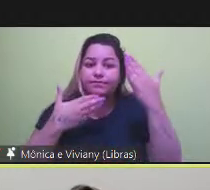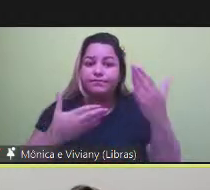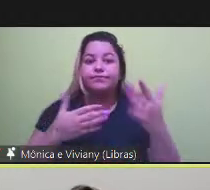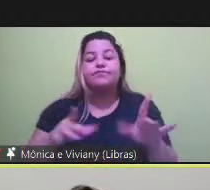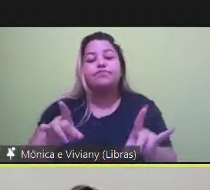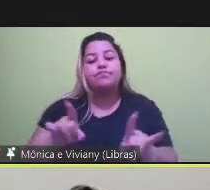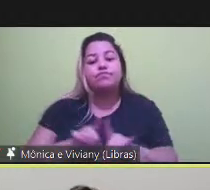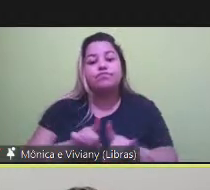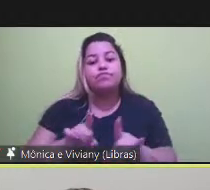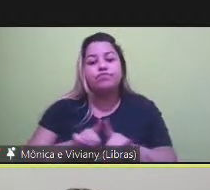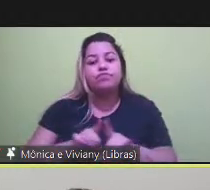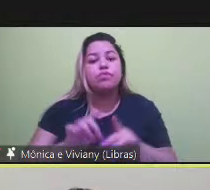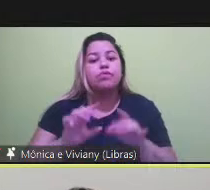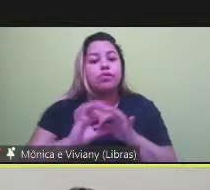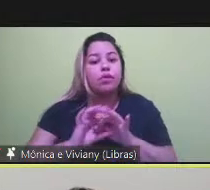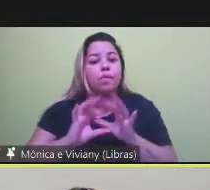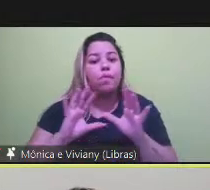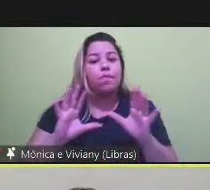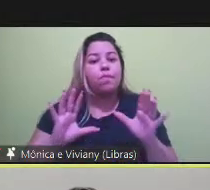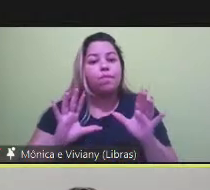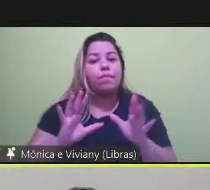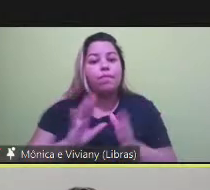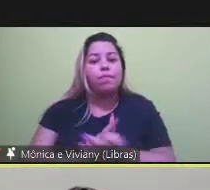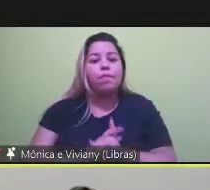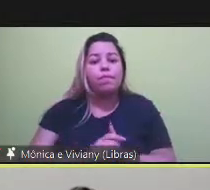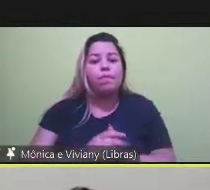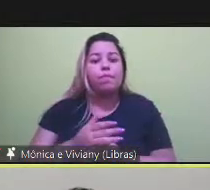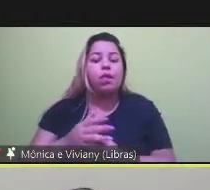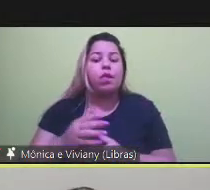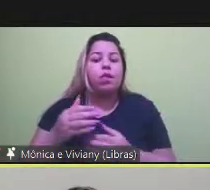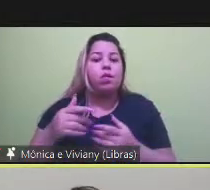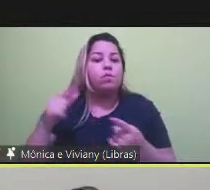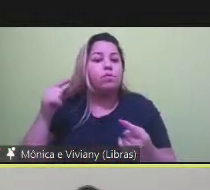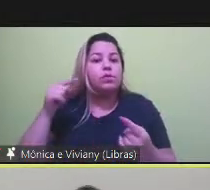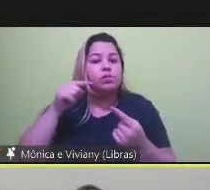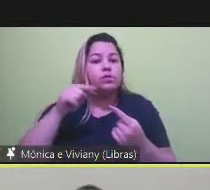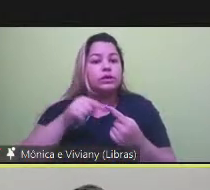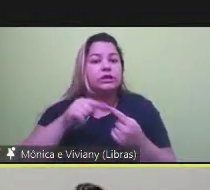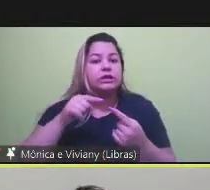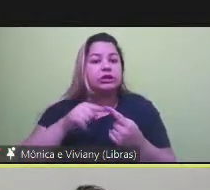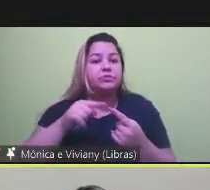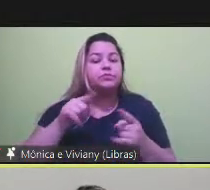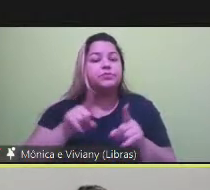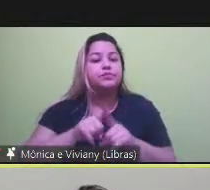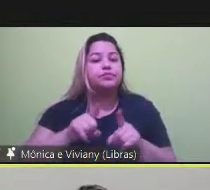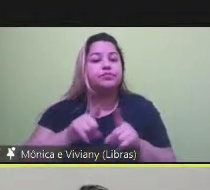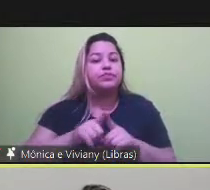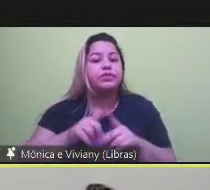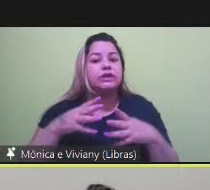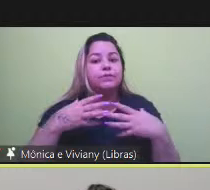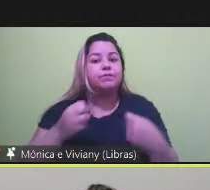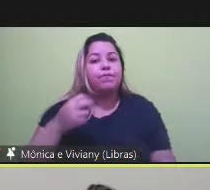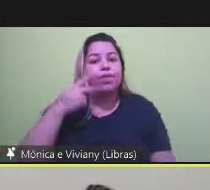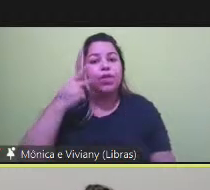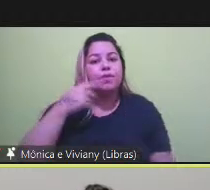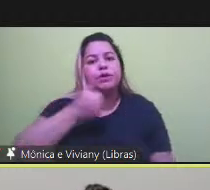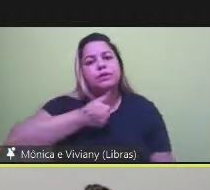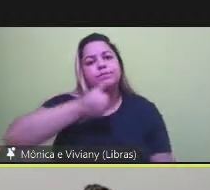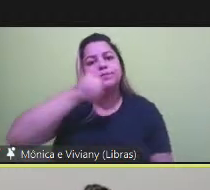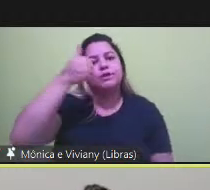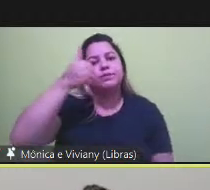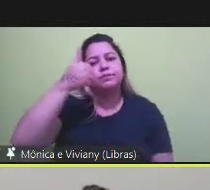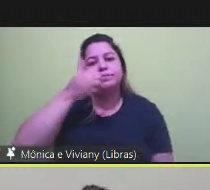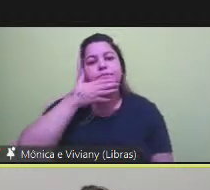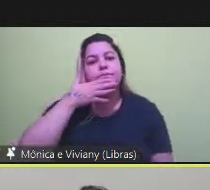Here I leave my thanks and I am available. Here are my contact information, and then let's do a better